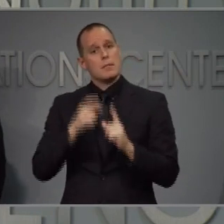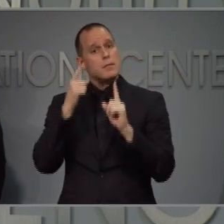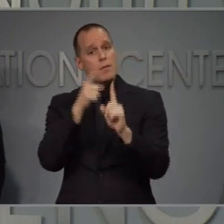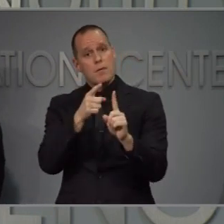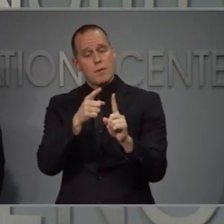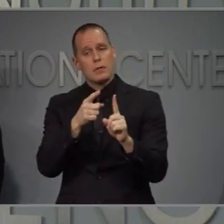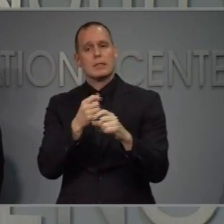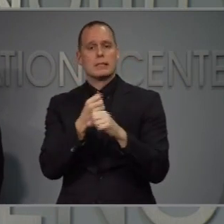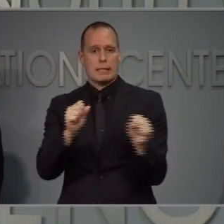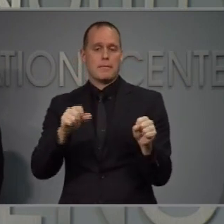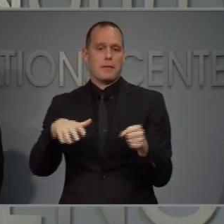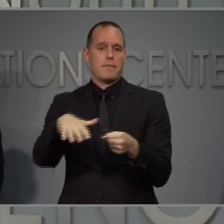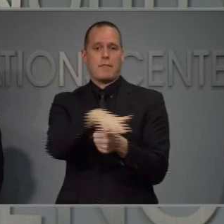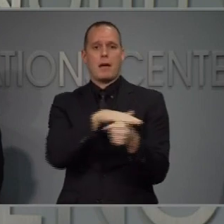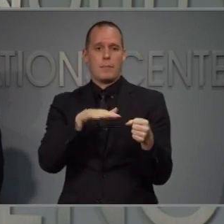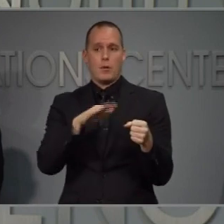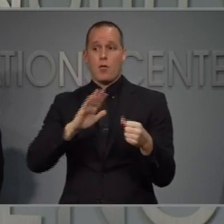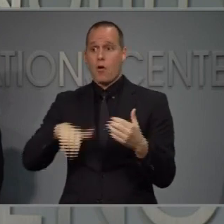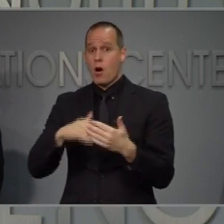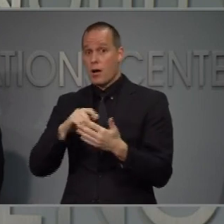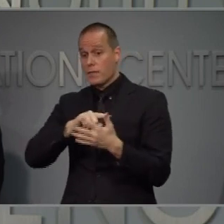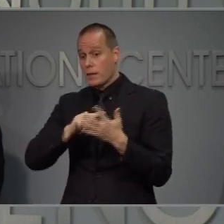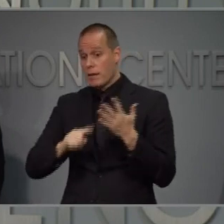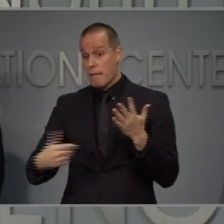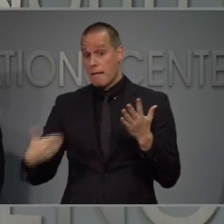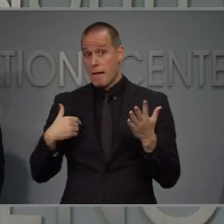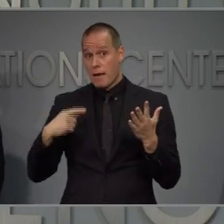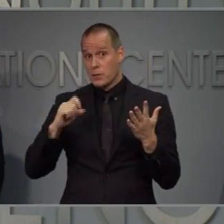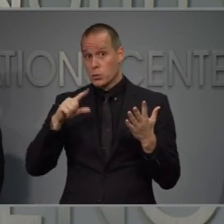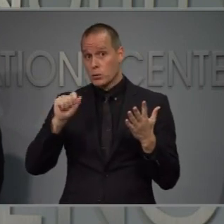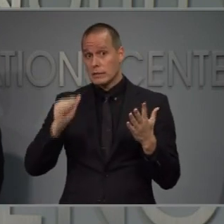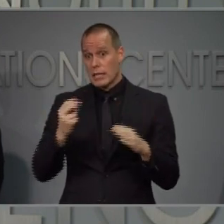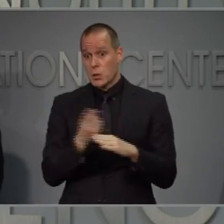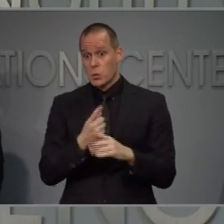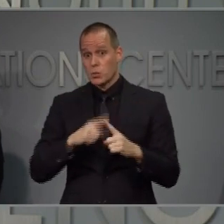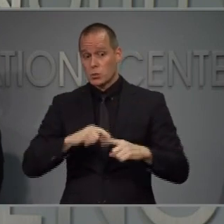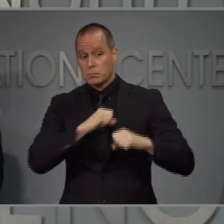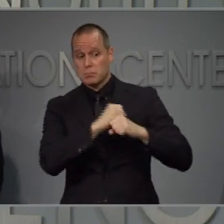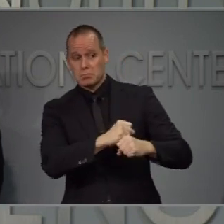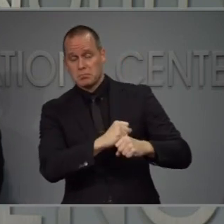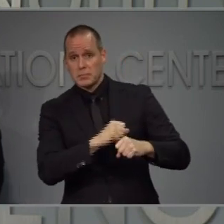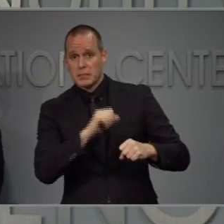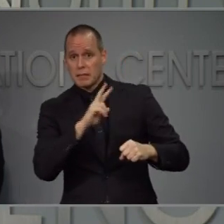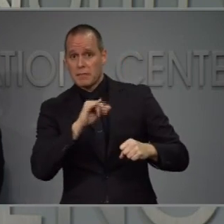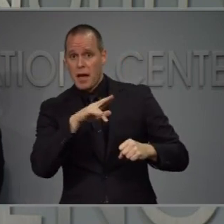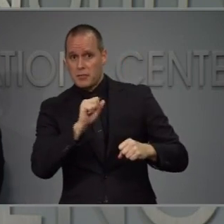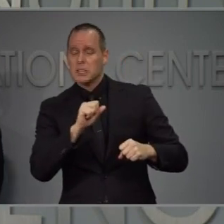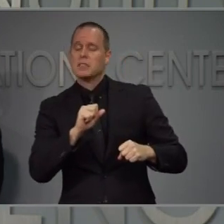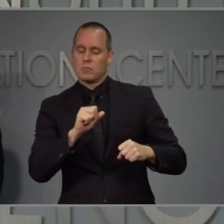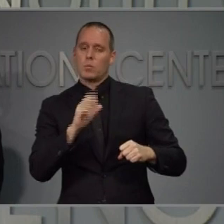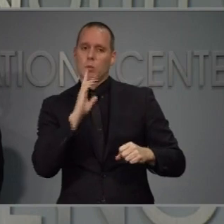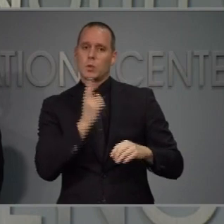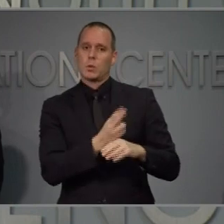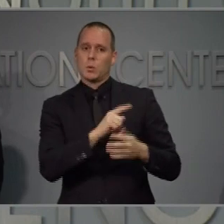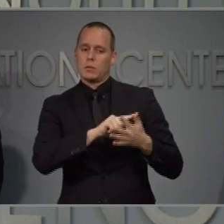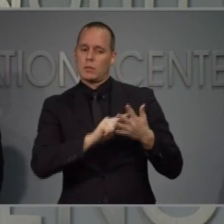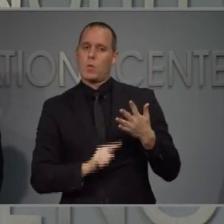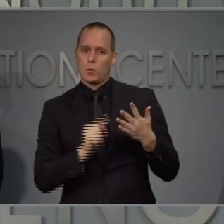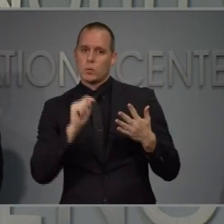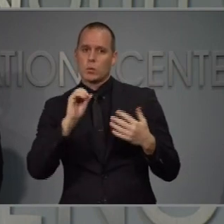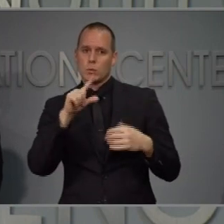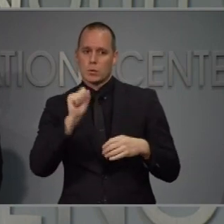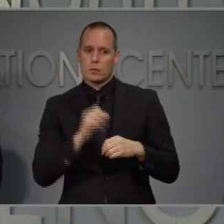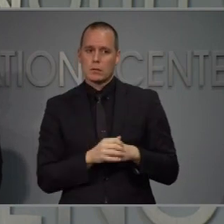putting together between now and then. And I'm going to talk to let Dr. Cohen give you a couple of things that I know they're